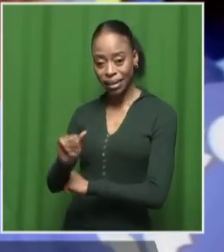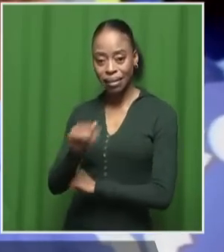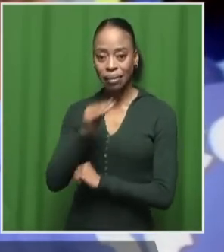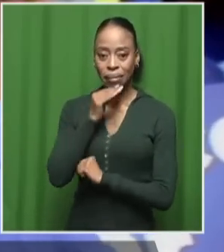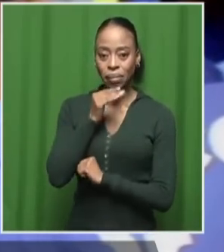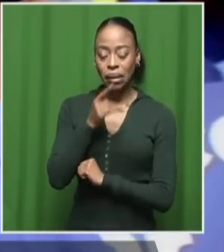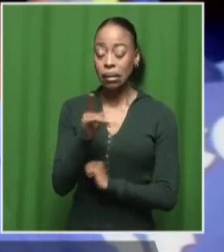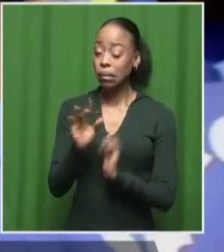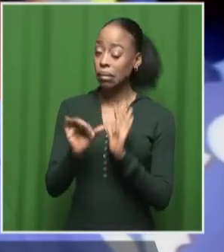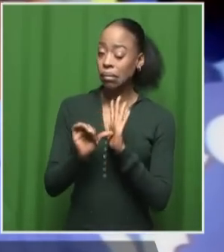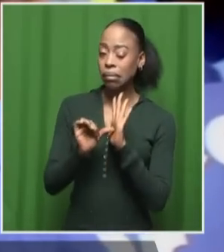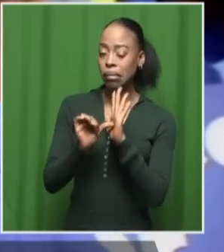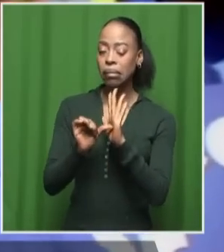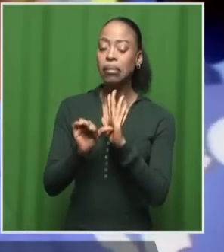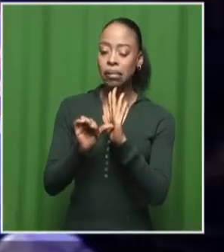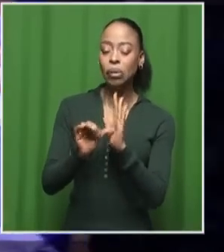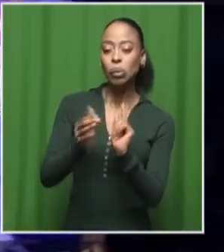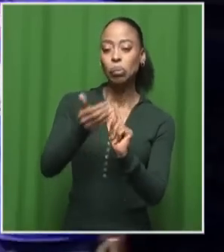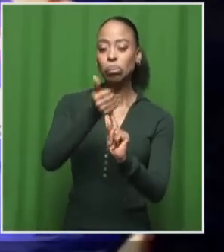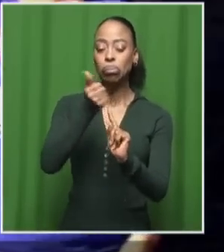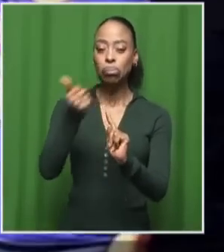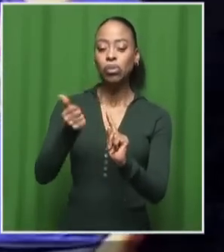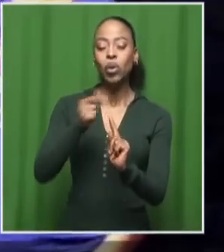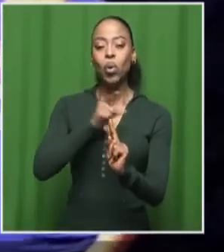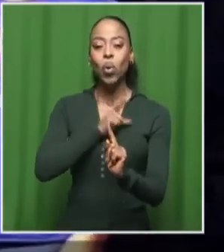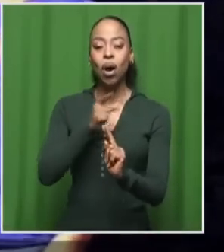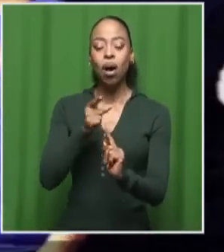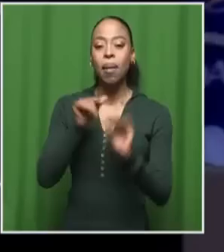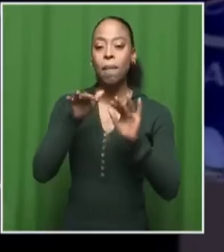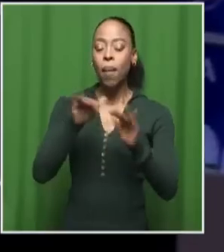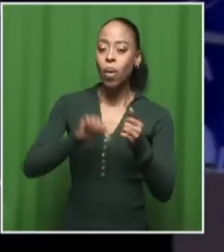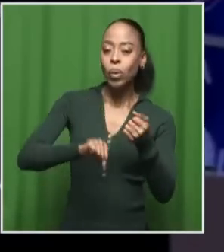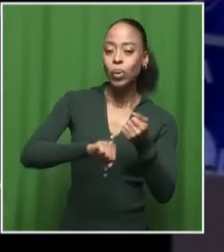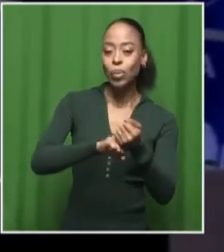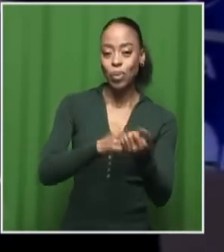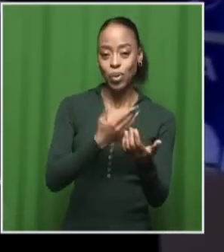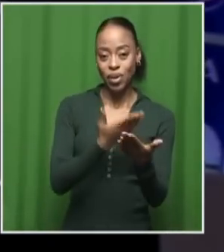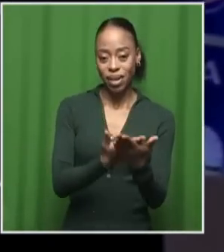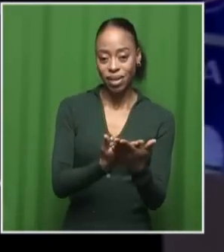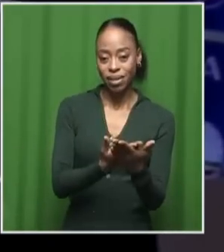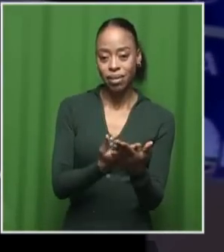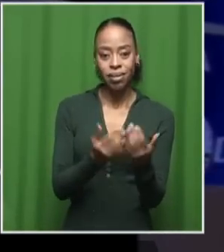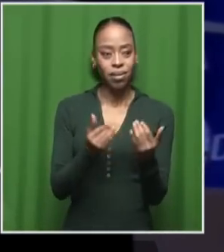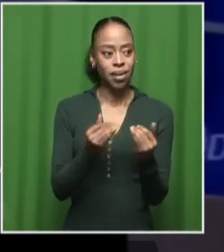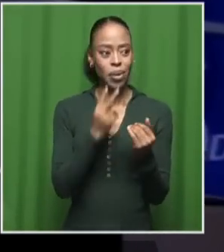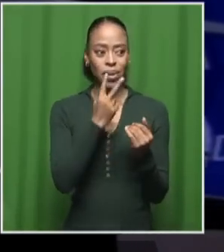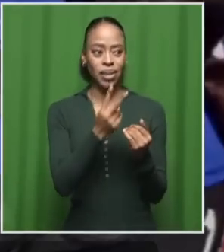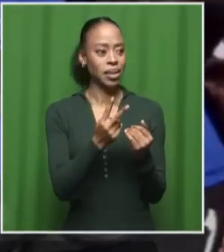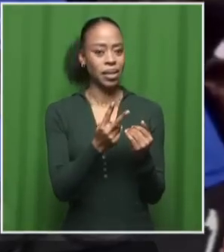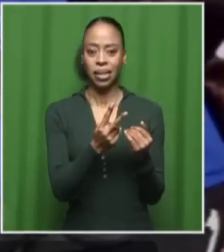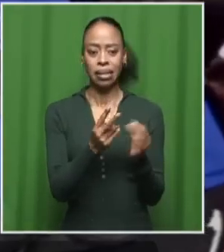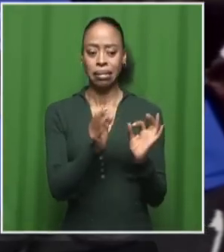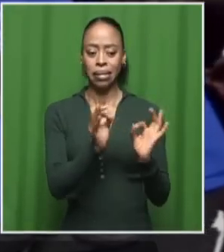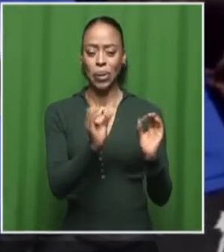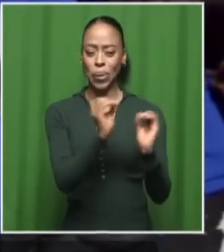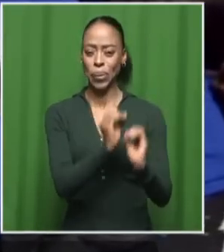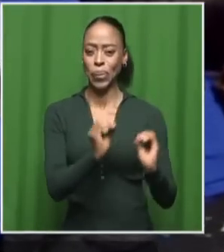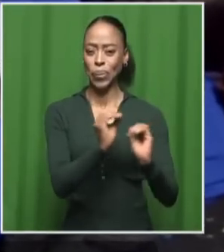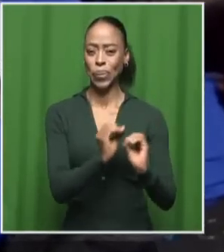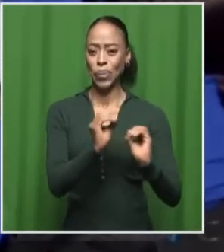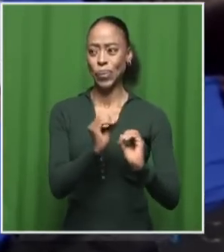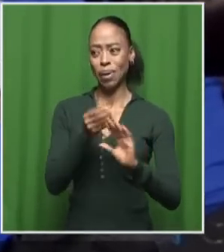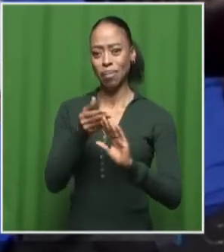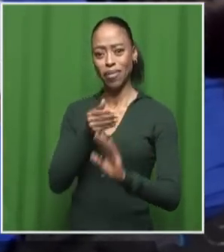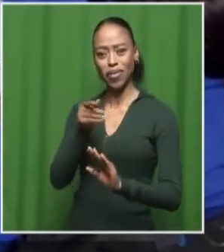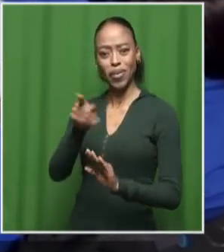a critical position in terms of achieving the threshold of consensus, began to start showing cracks before the 7th administration can